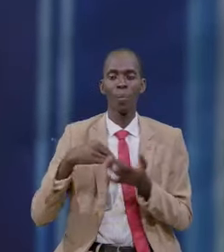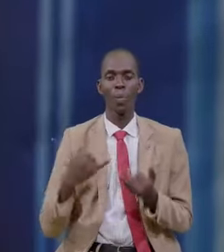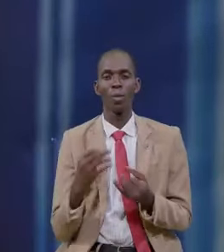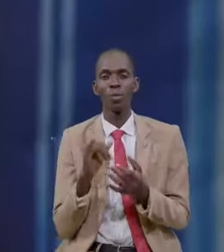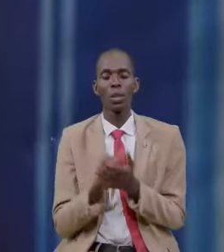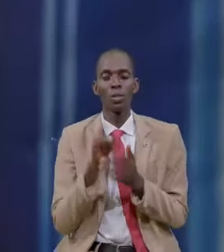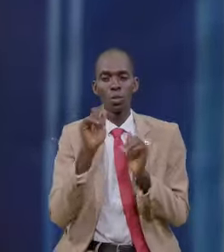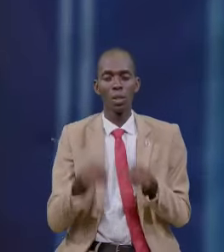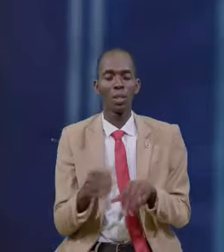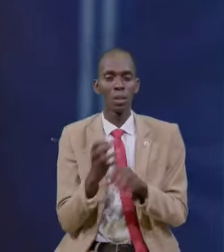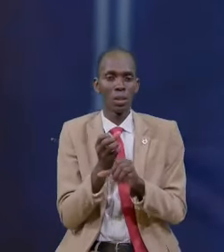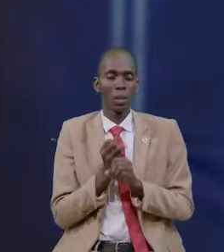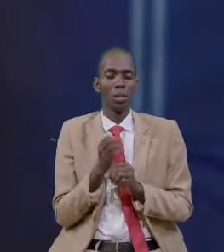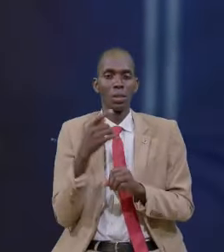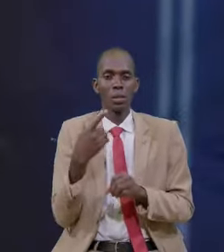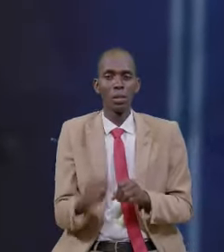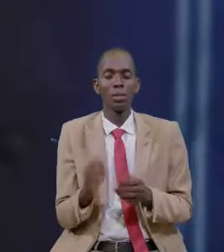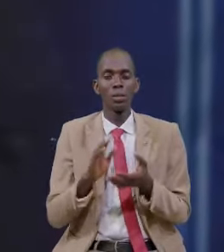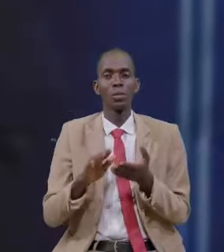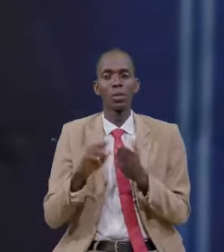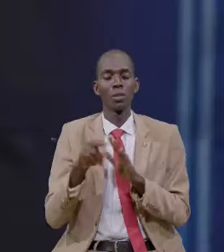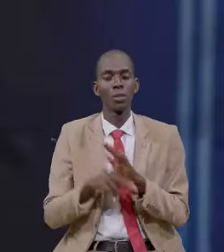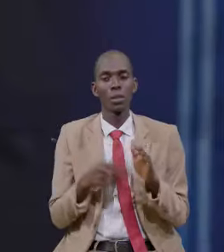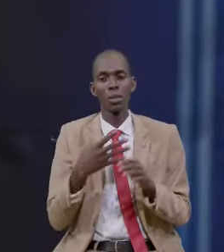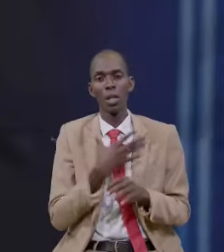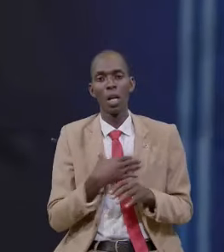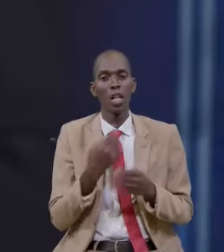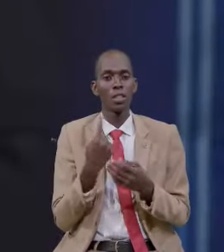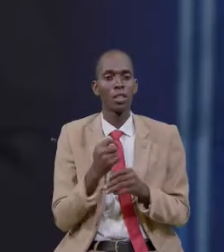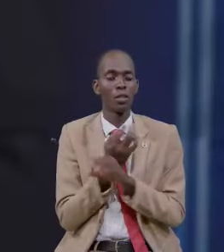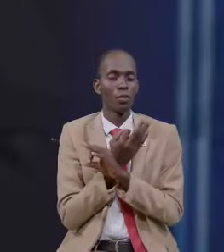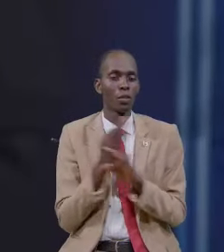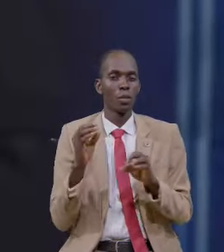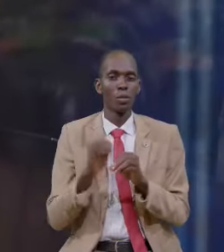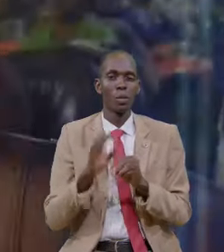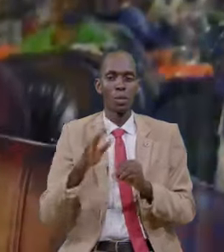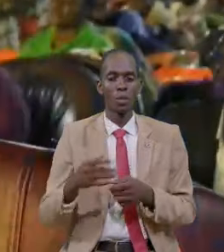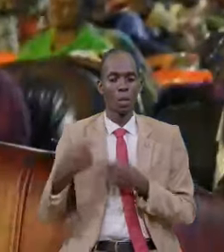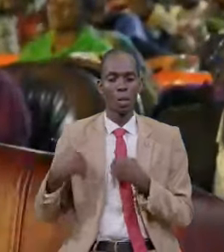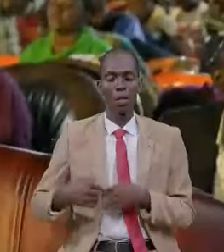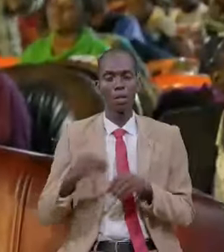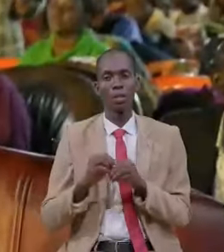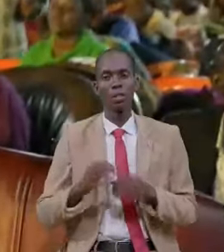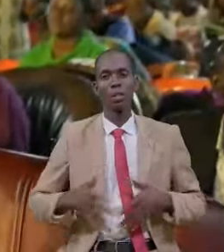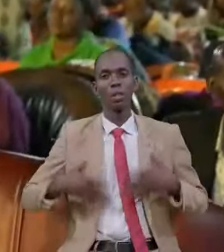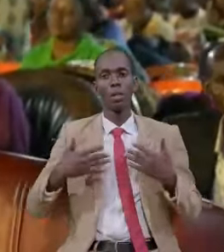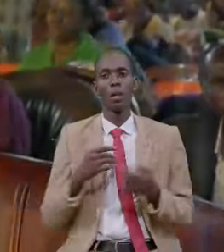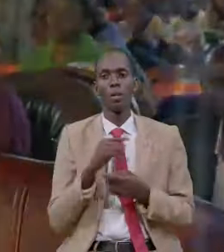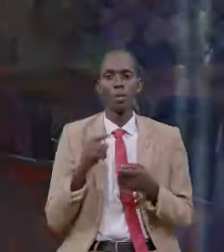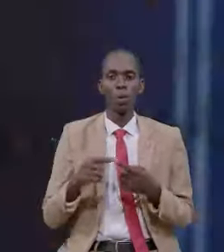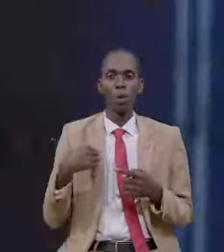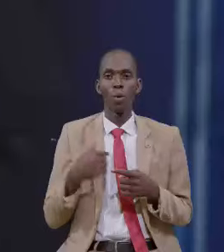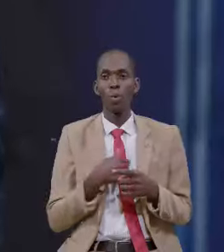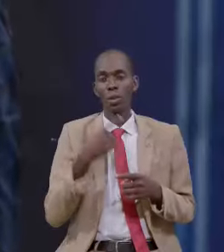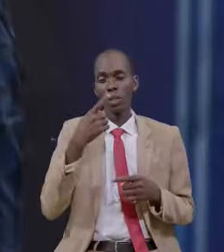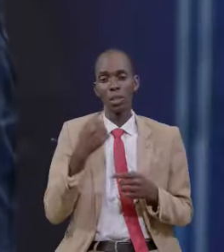impartation of the forgiveness and the freedom in your heart, in your life. And then one will say the final